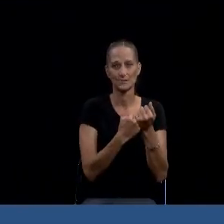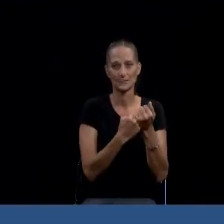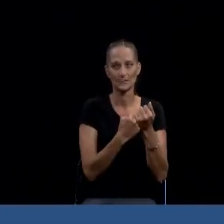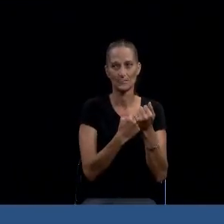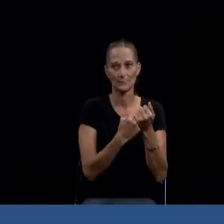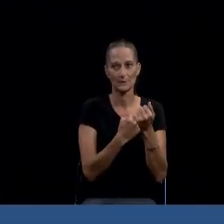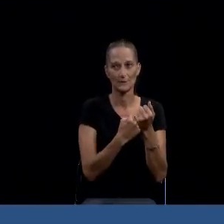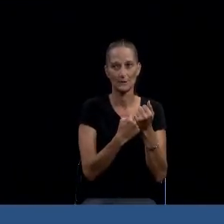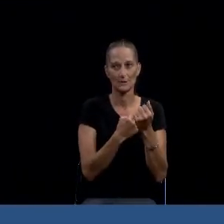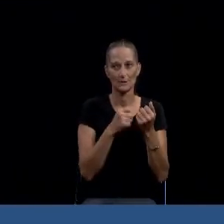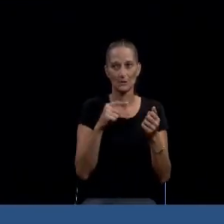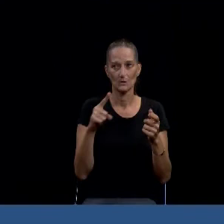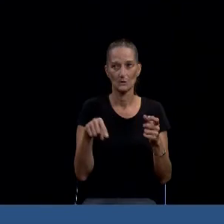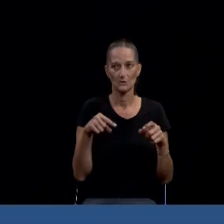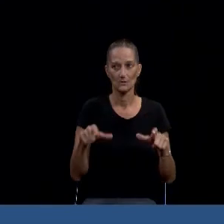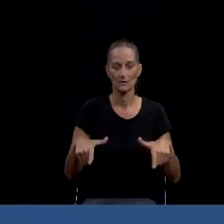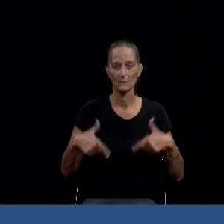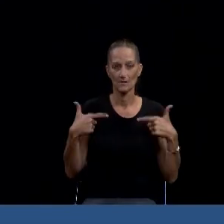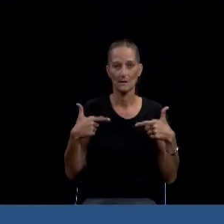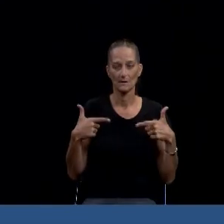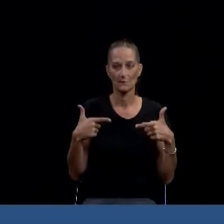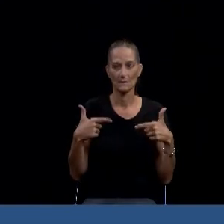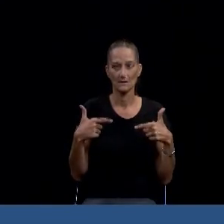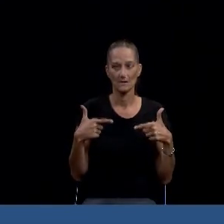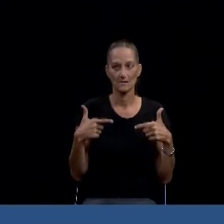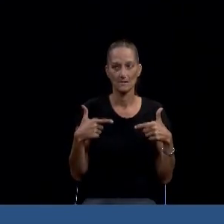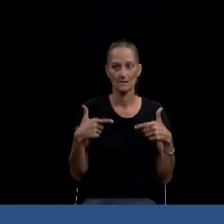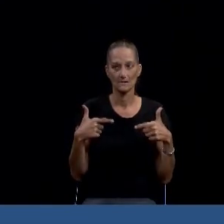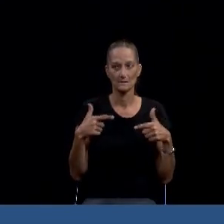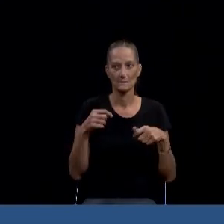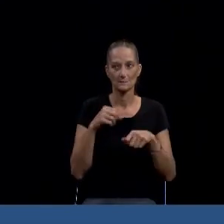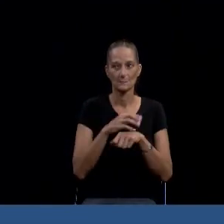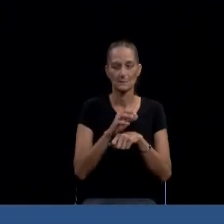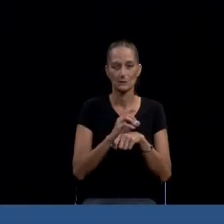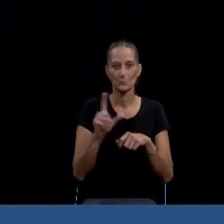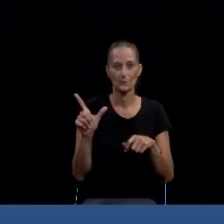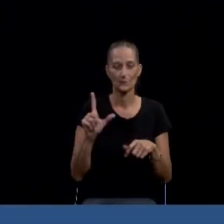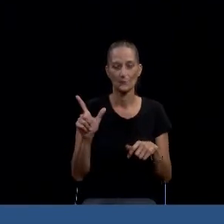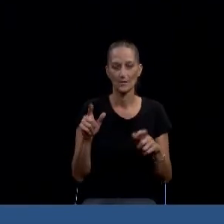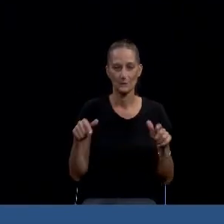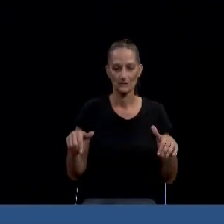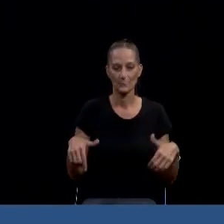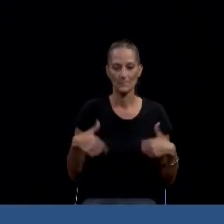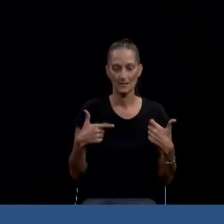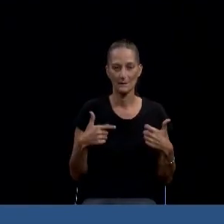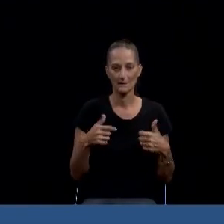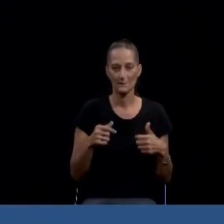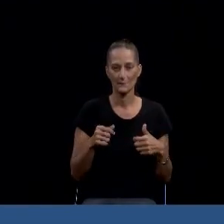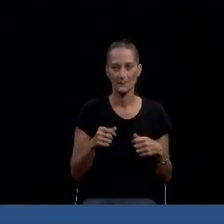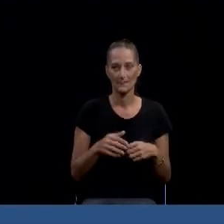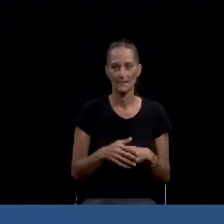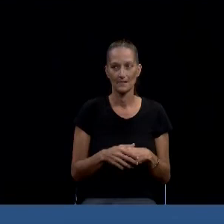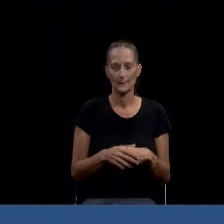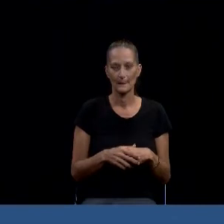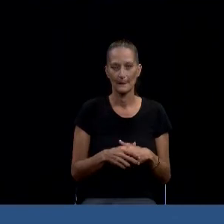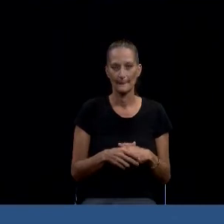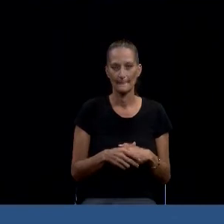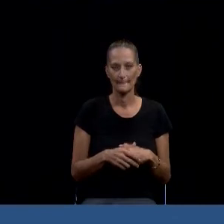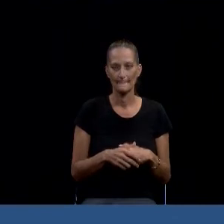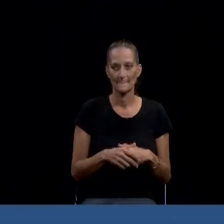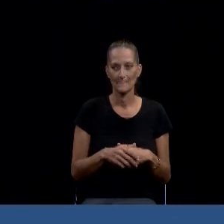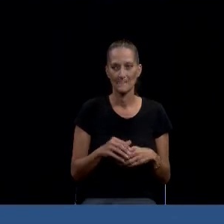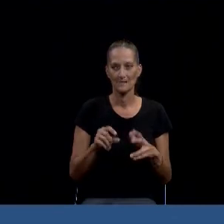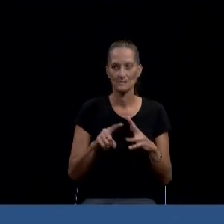affected by where you live and how you live. So we're starting with South Terrace because I thought South Terrace, being